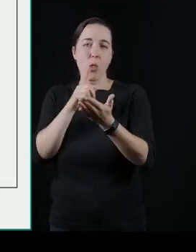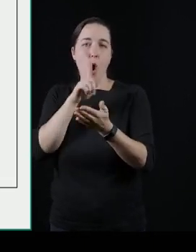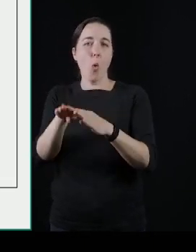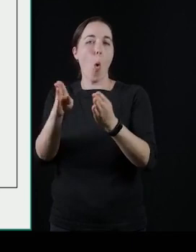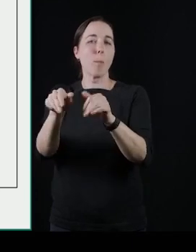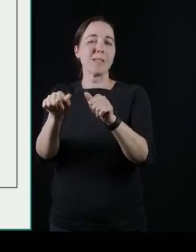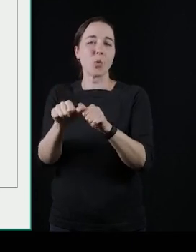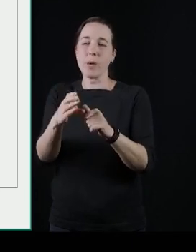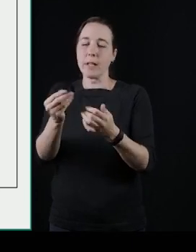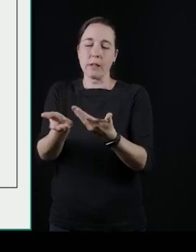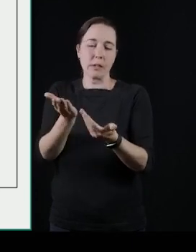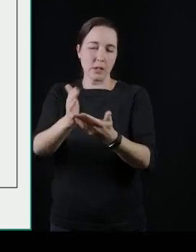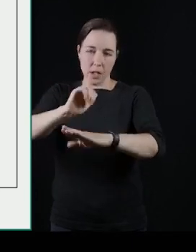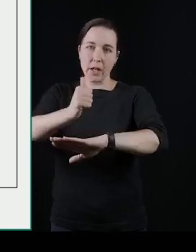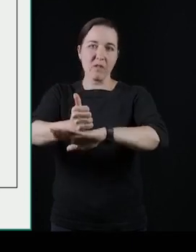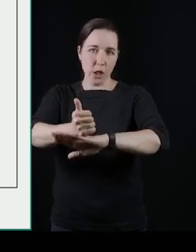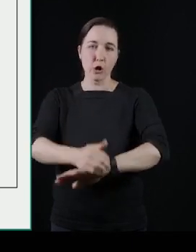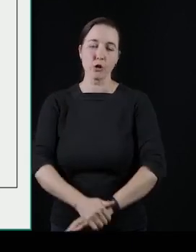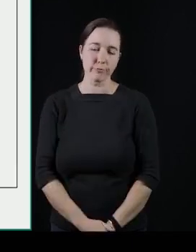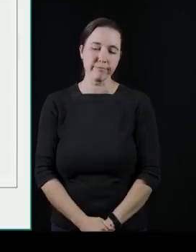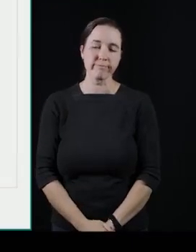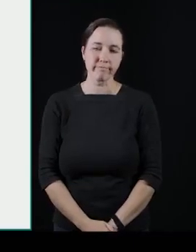configure.